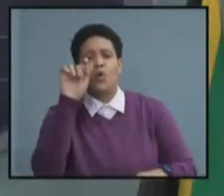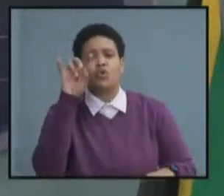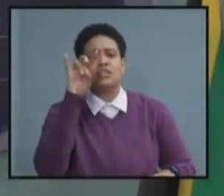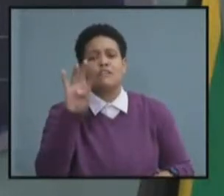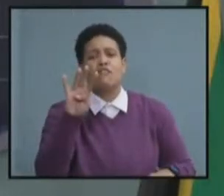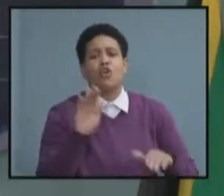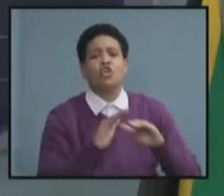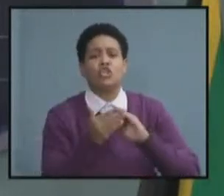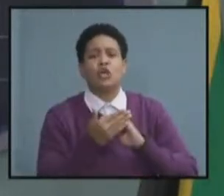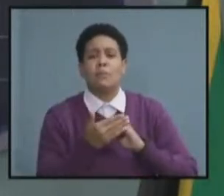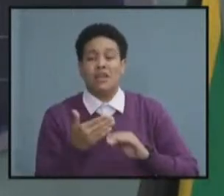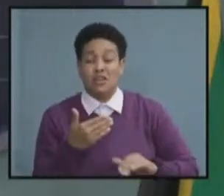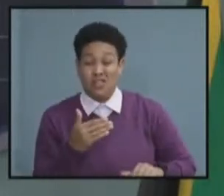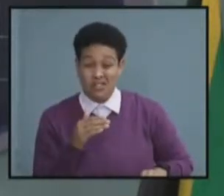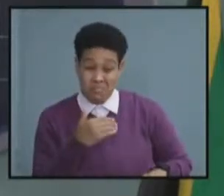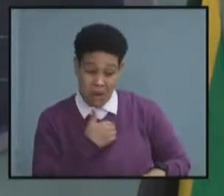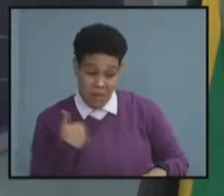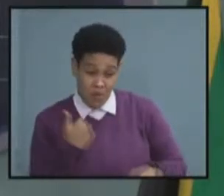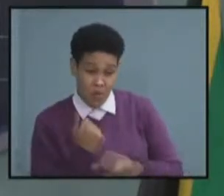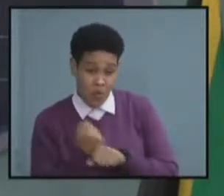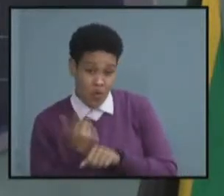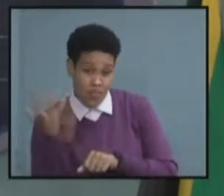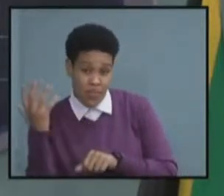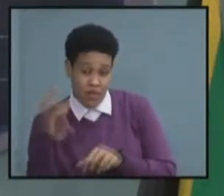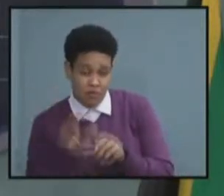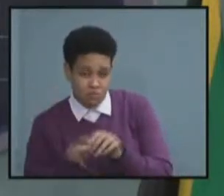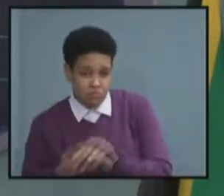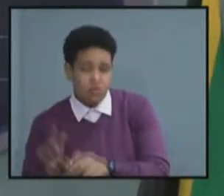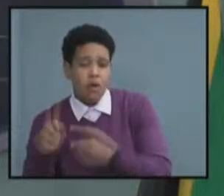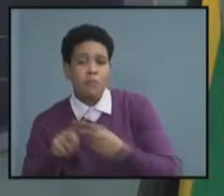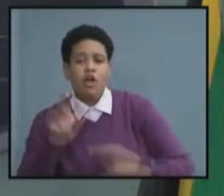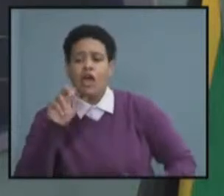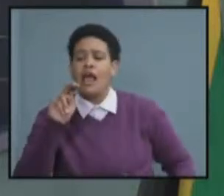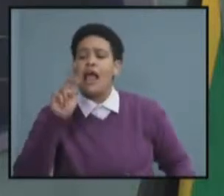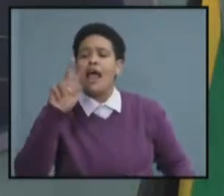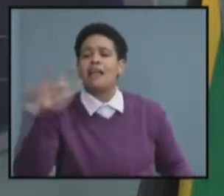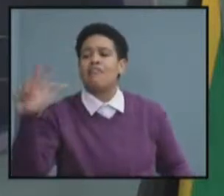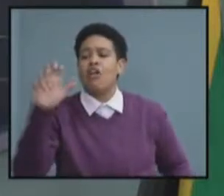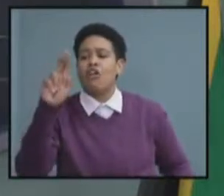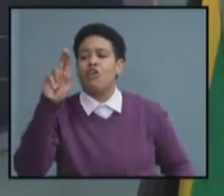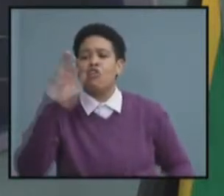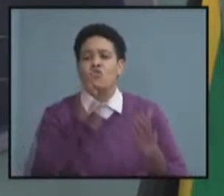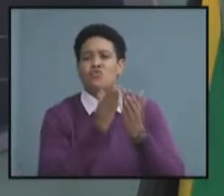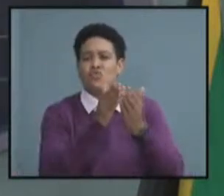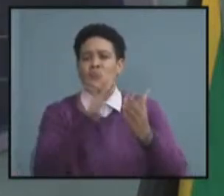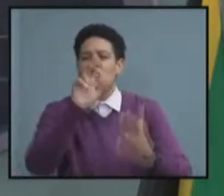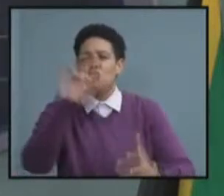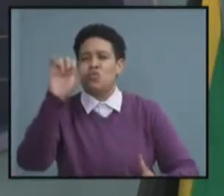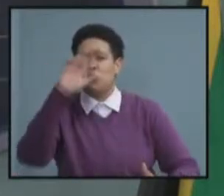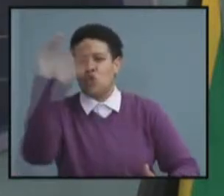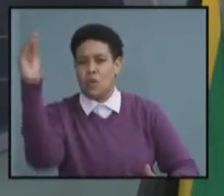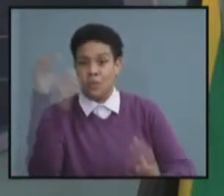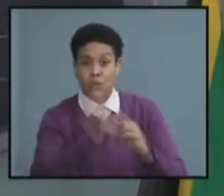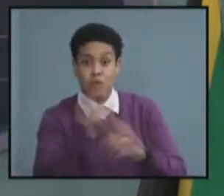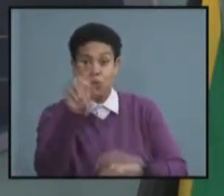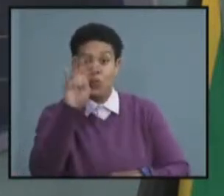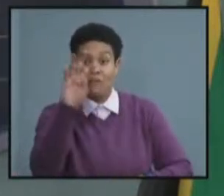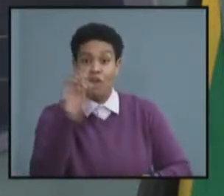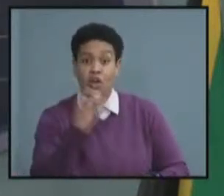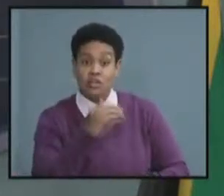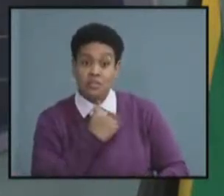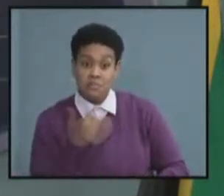174 Jamaican crew members, and the Carnival Cruise Line with 240 Jamaican crew members